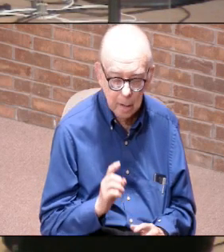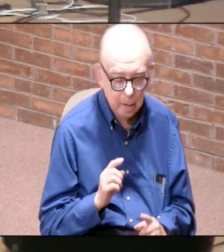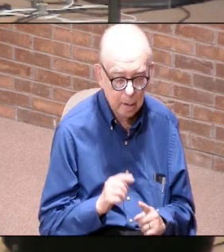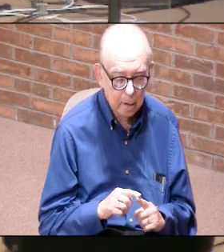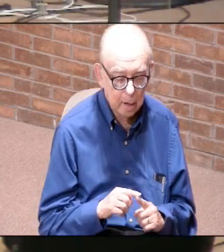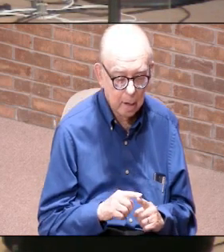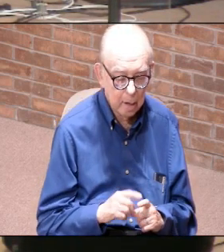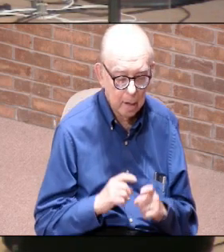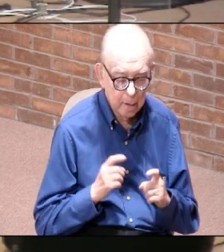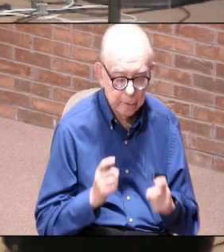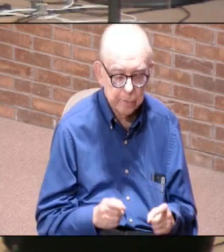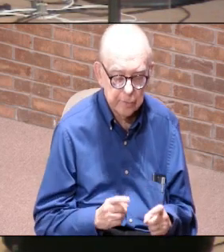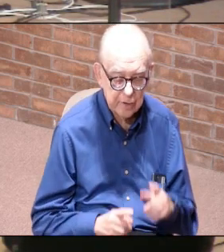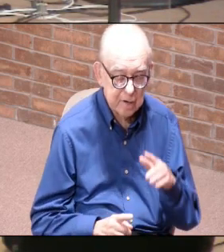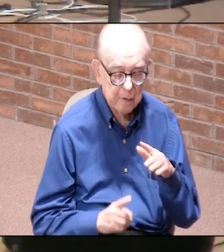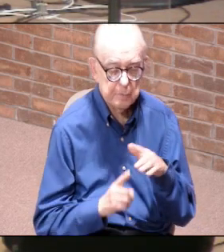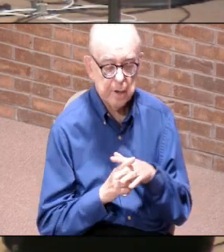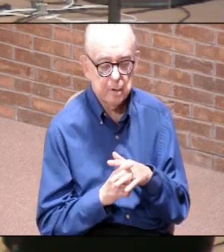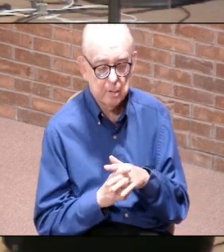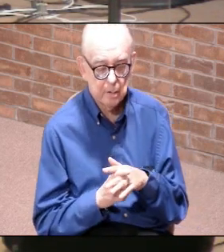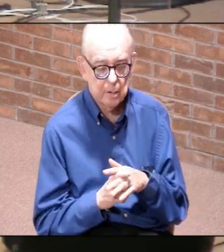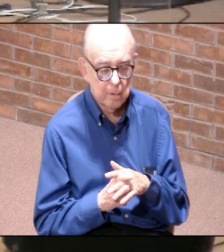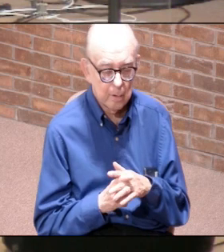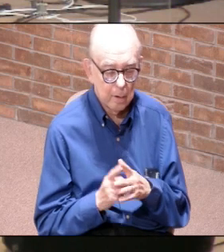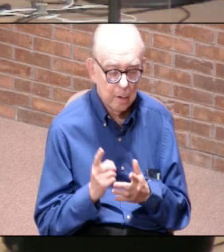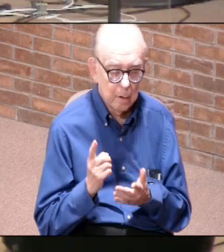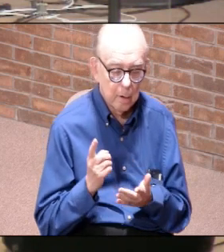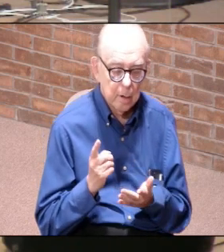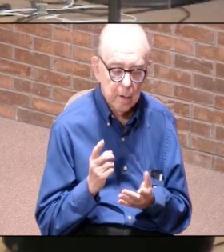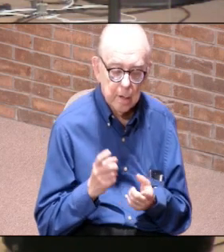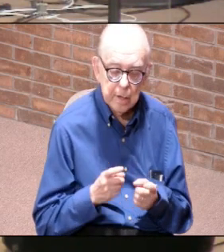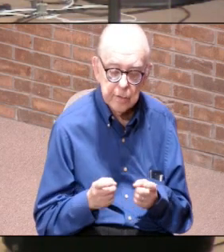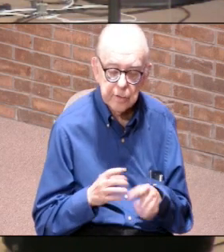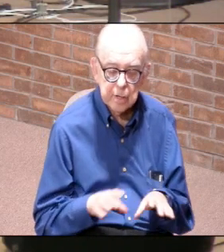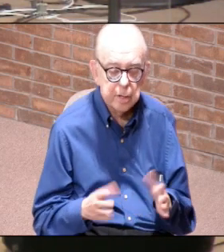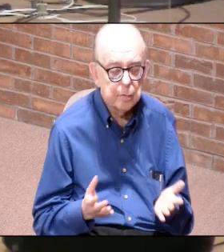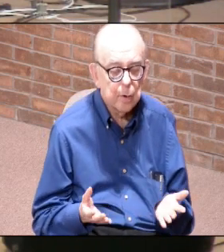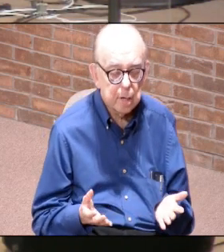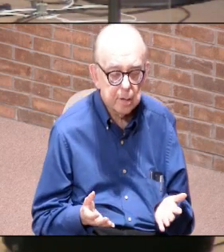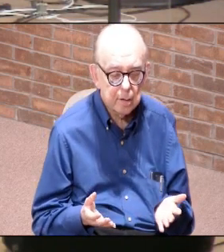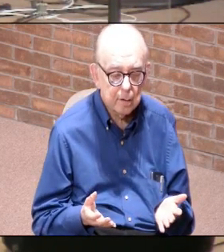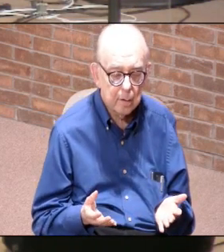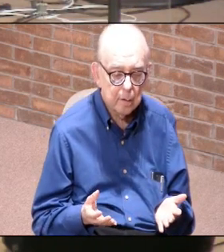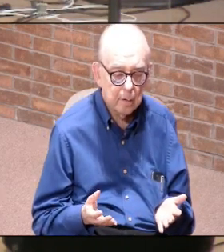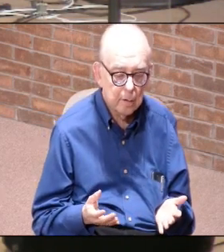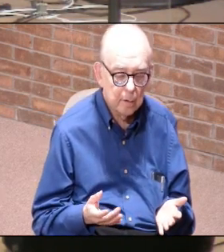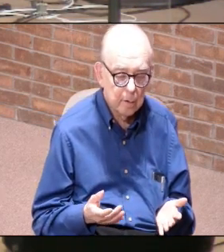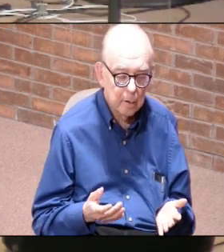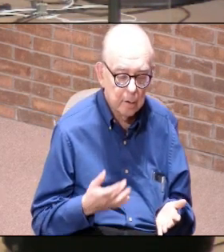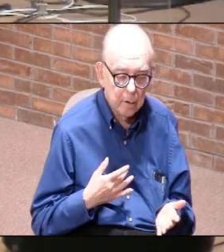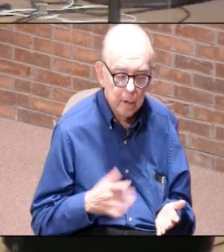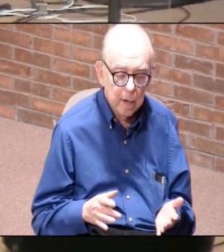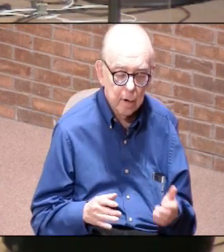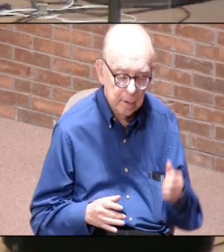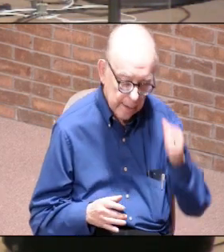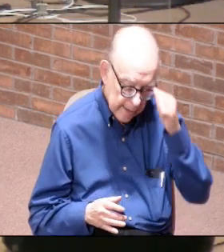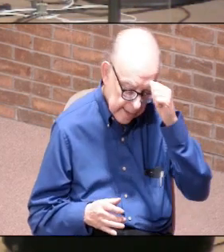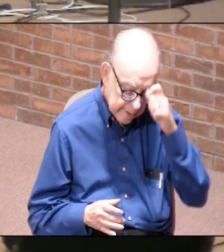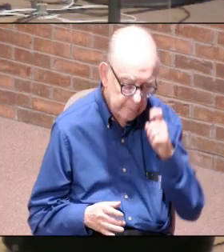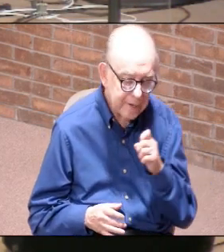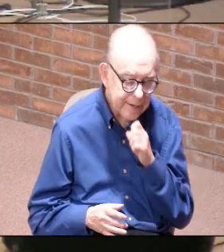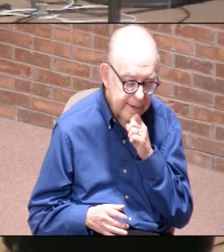until sin came in. And what did sin do? It hurt Adam and